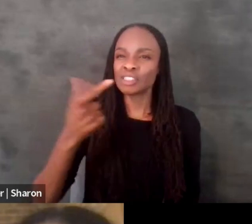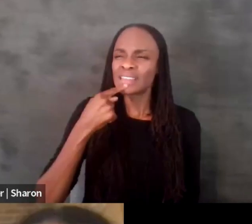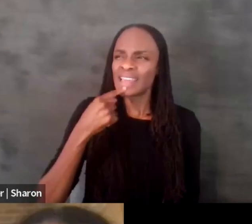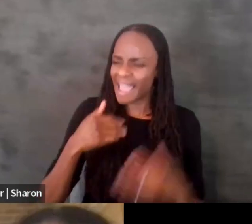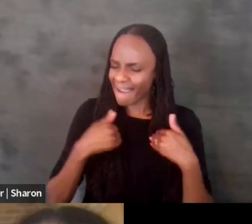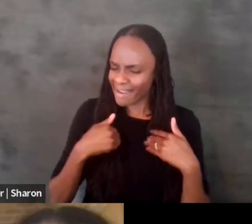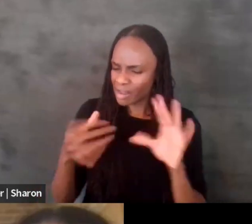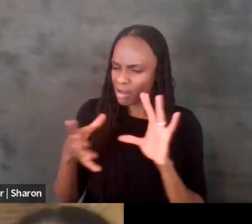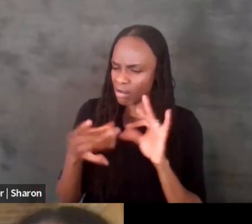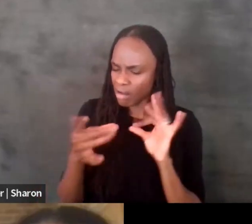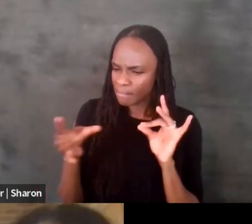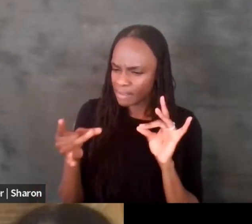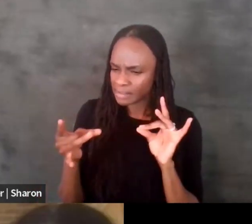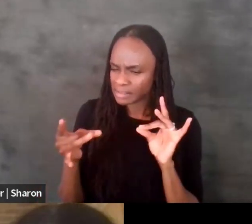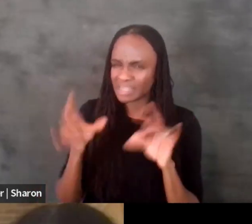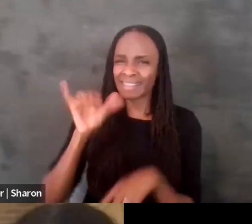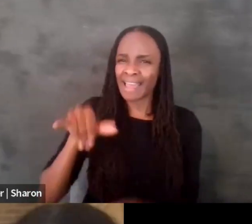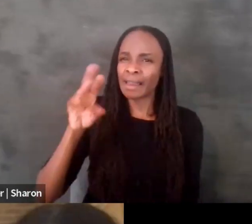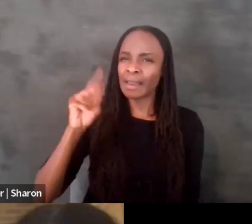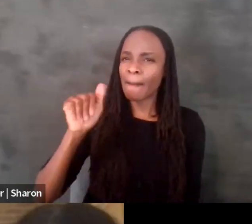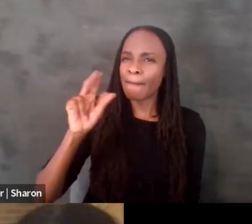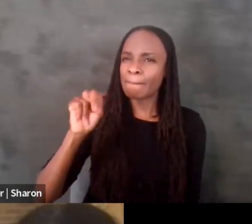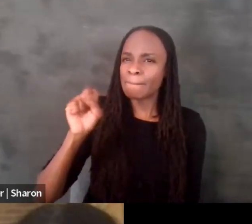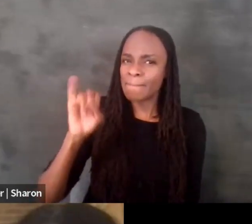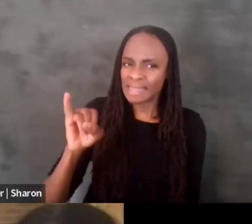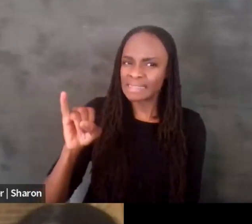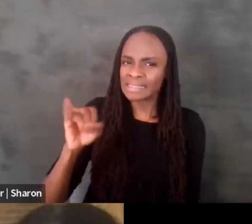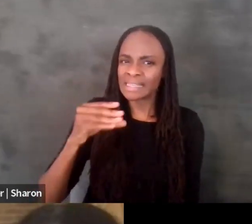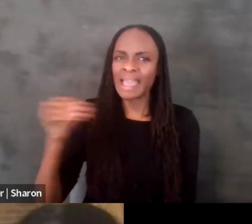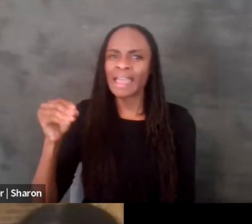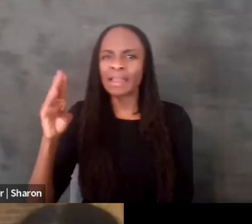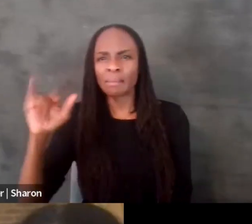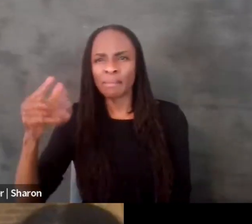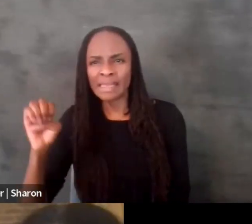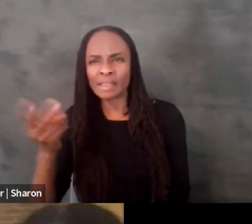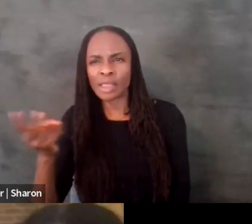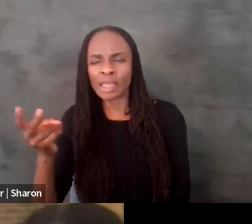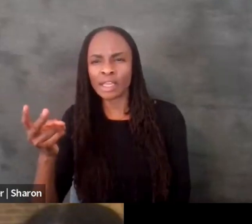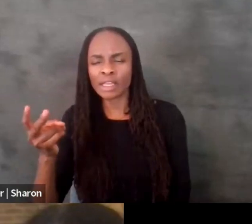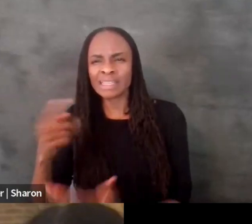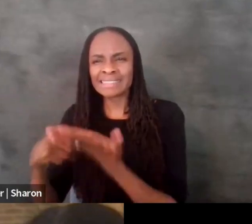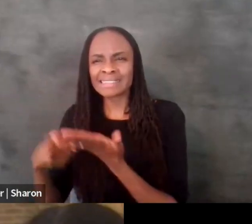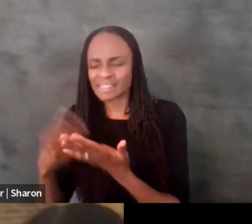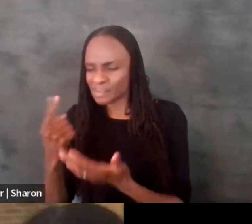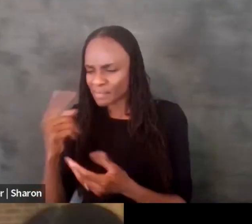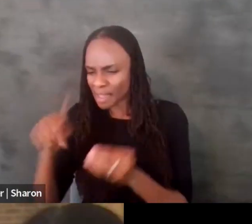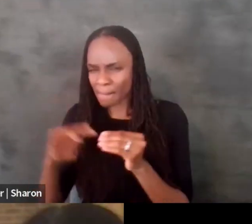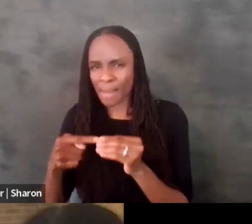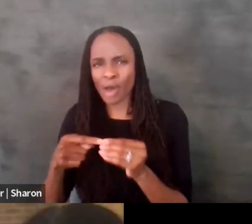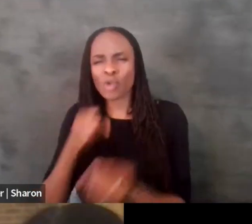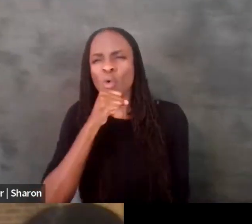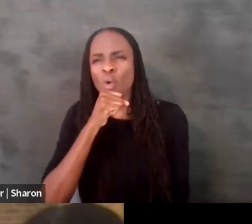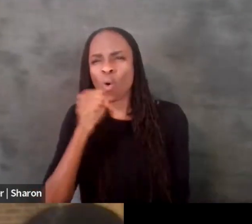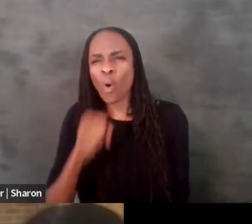that Nancy and Vicky were talking about, and I wanted to ask. It was something about old